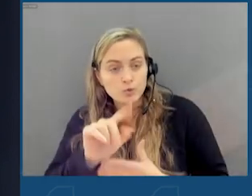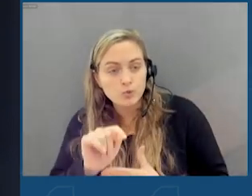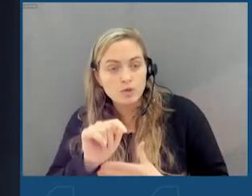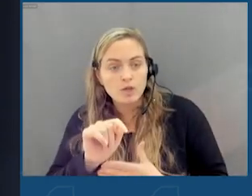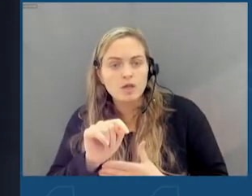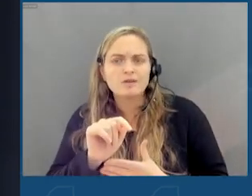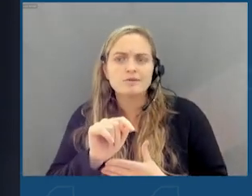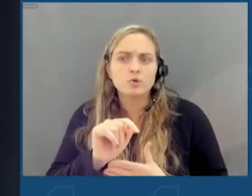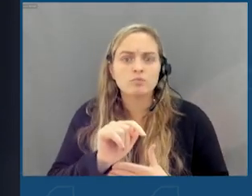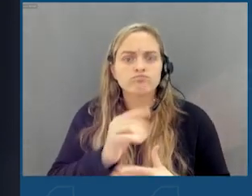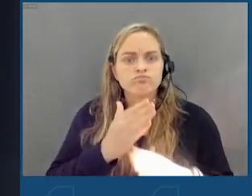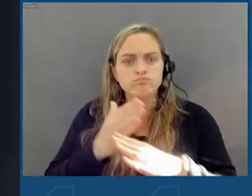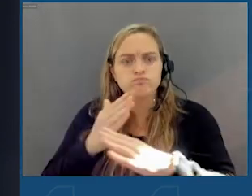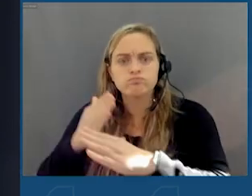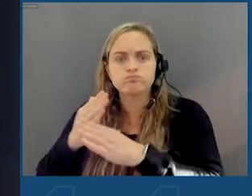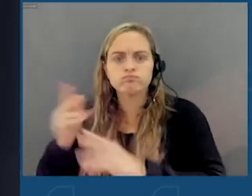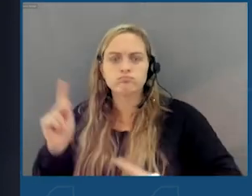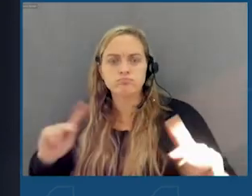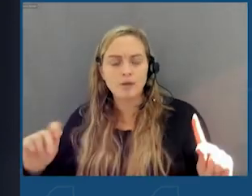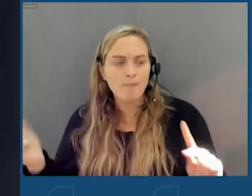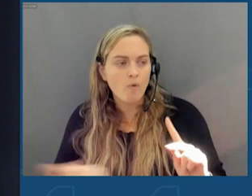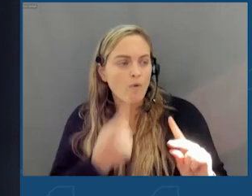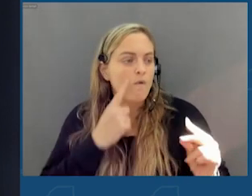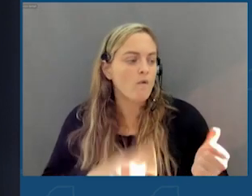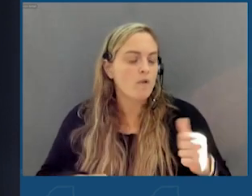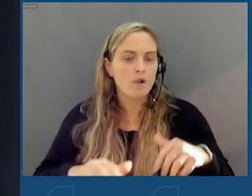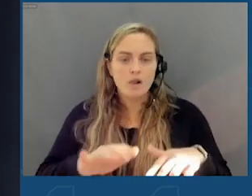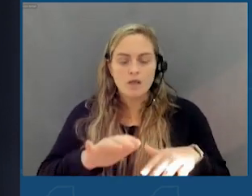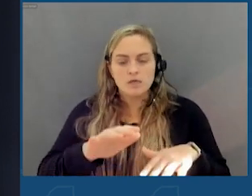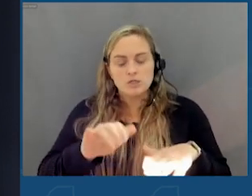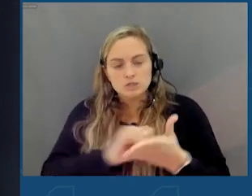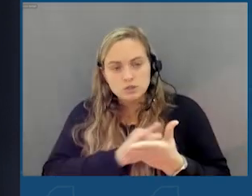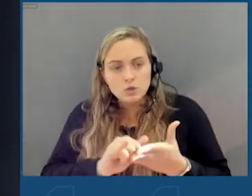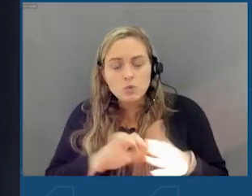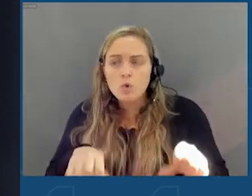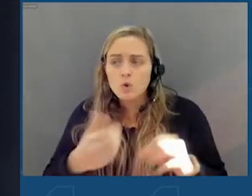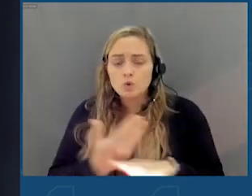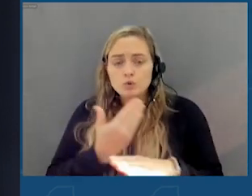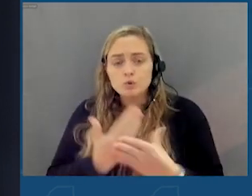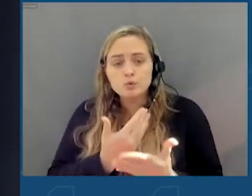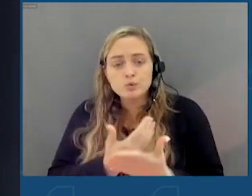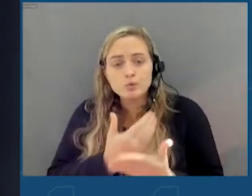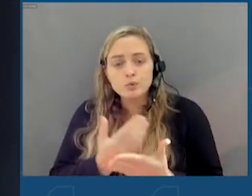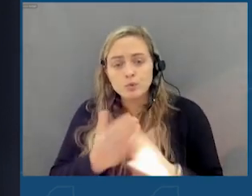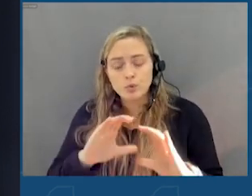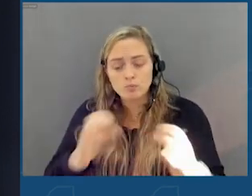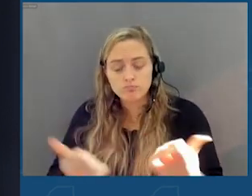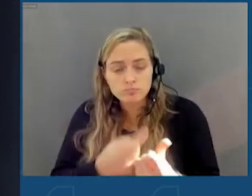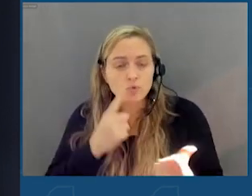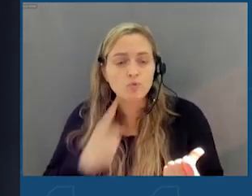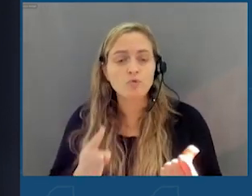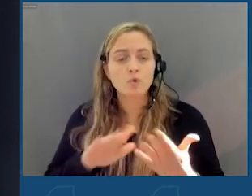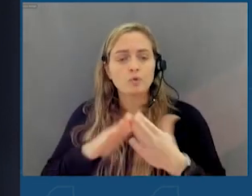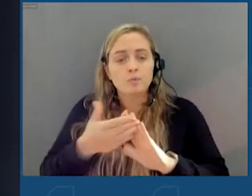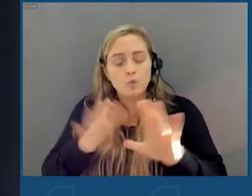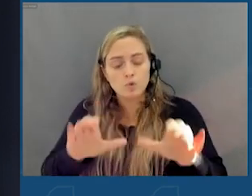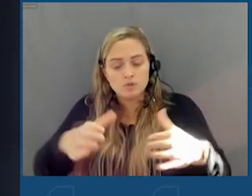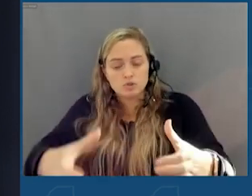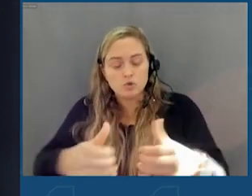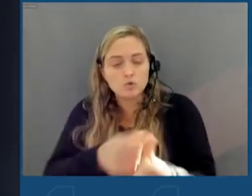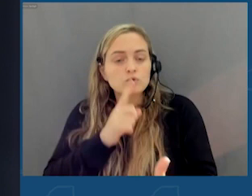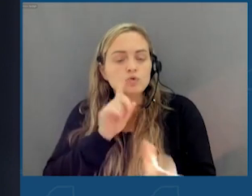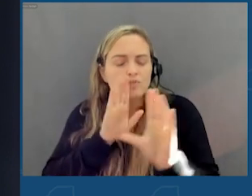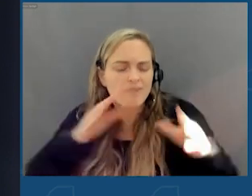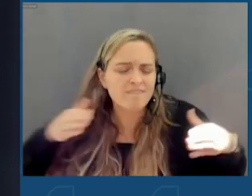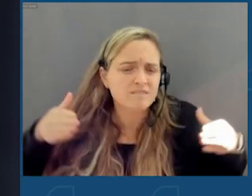York. Starting this week, they'll begin hosting a new series of community circles to give New Yorkers a forum to focus